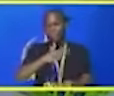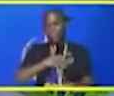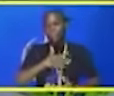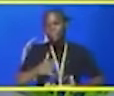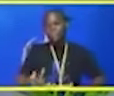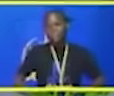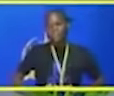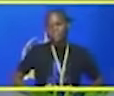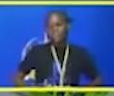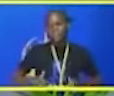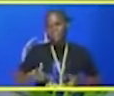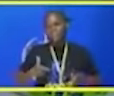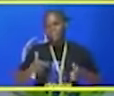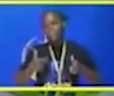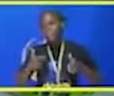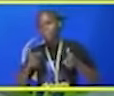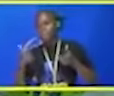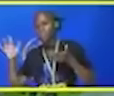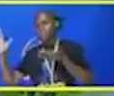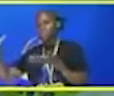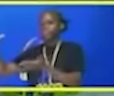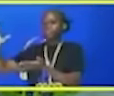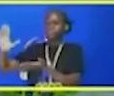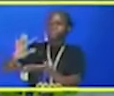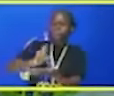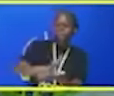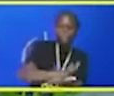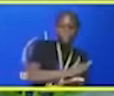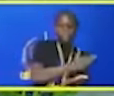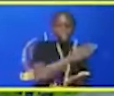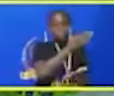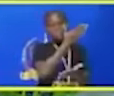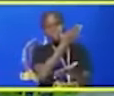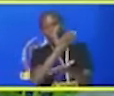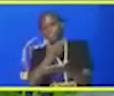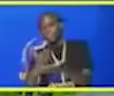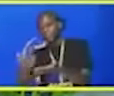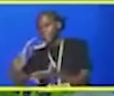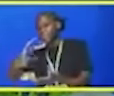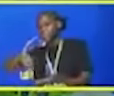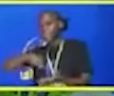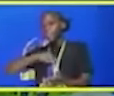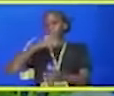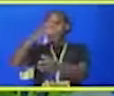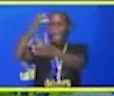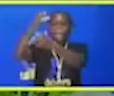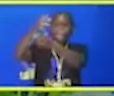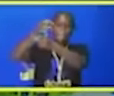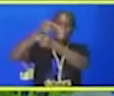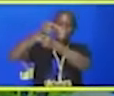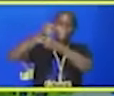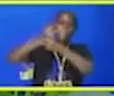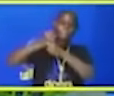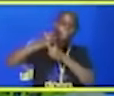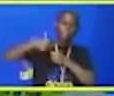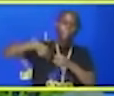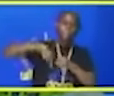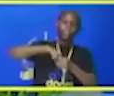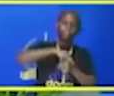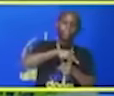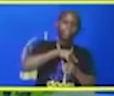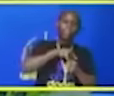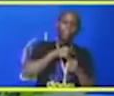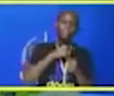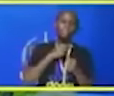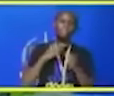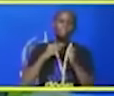Breathe upon my life. We receive, we